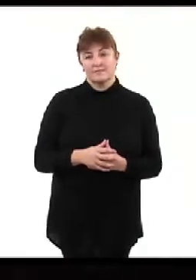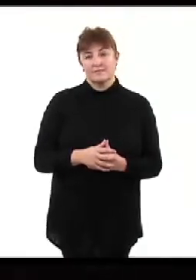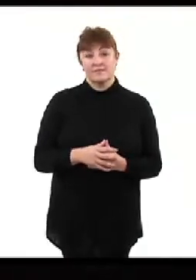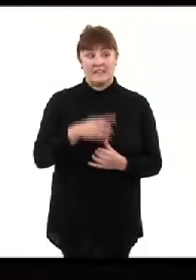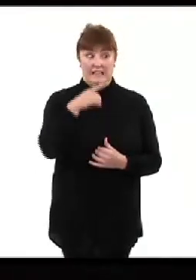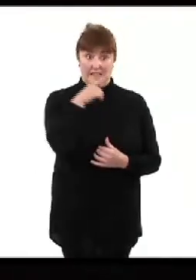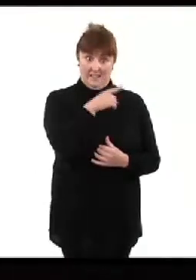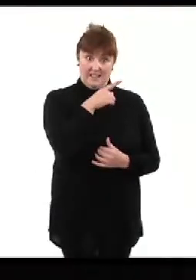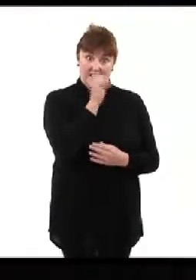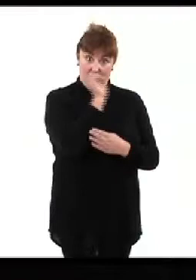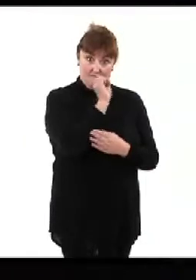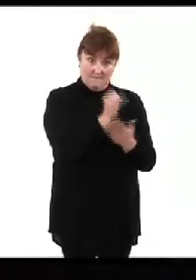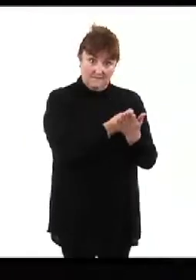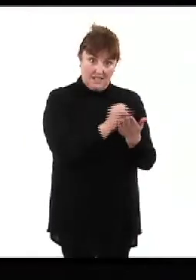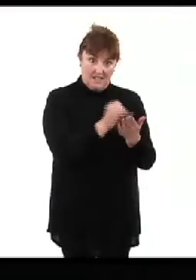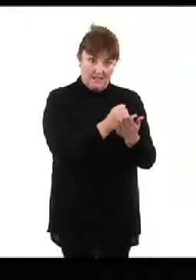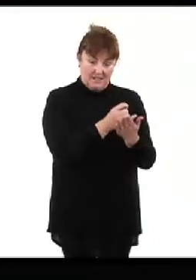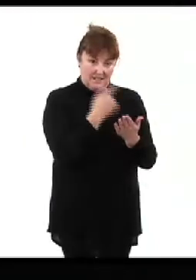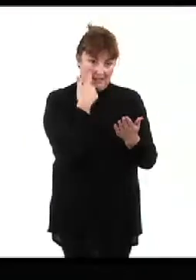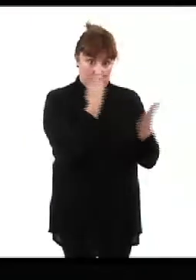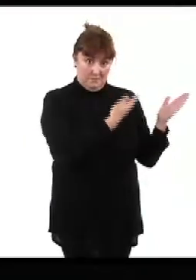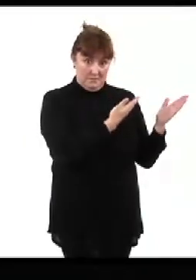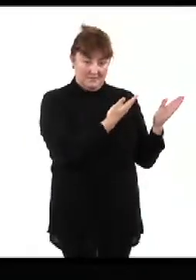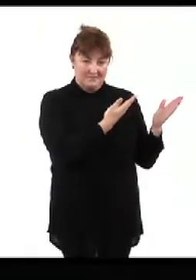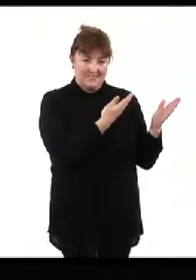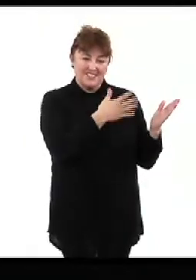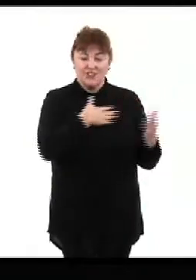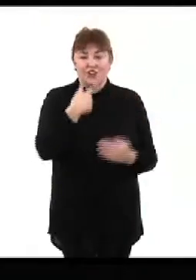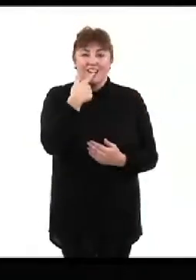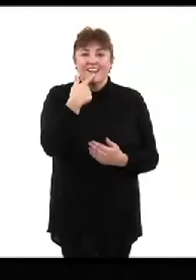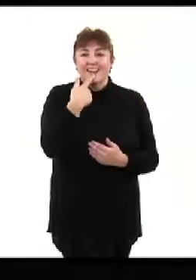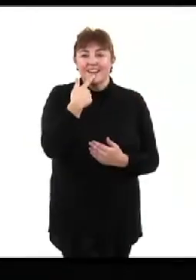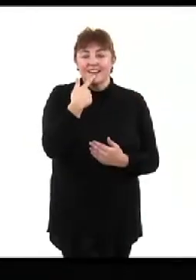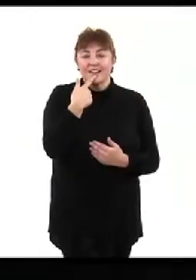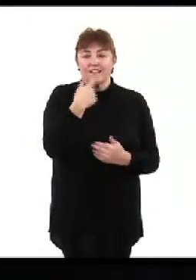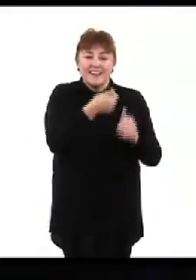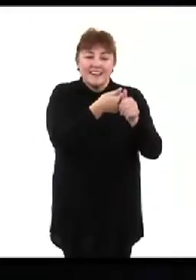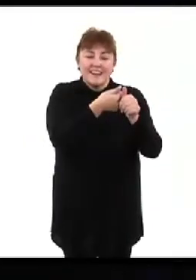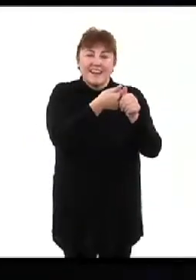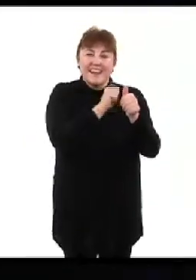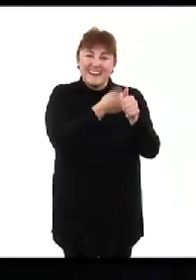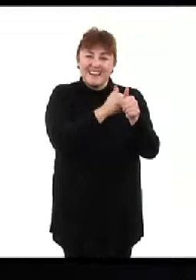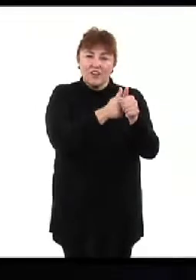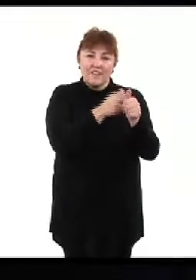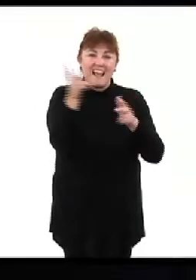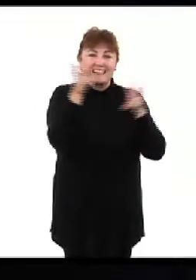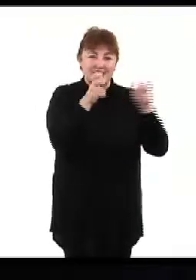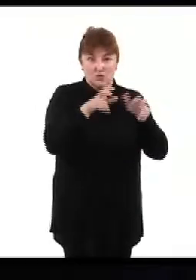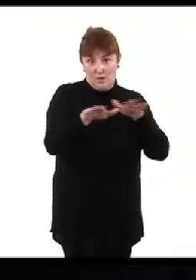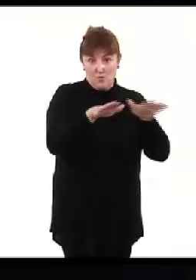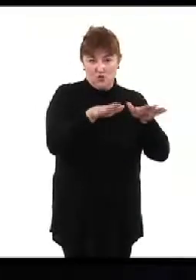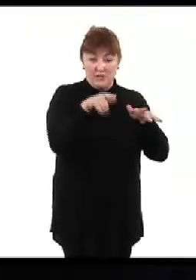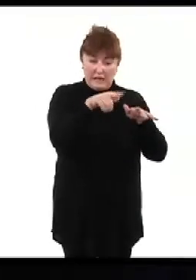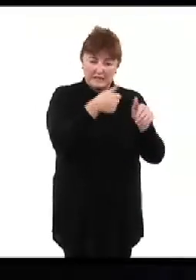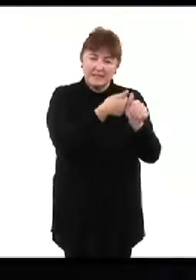So these particular verb types that exhibit what I call sort of sensory motor iconicity, or this pantomimic type iconicity,